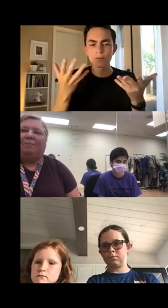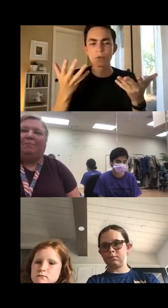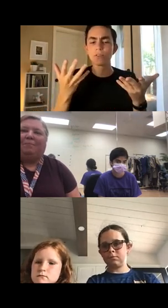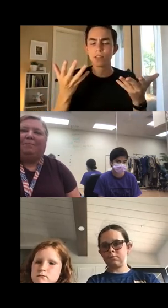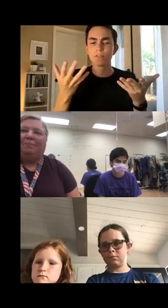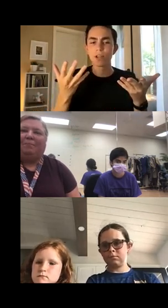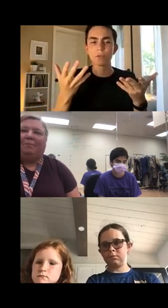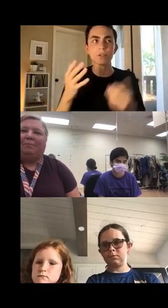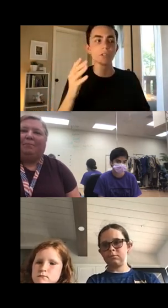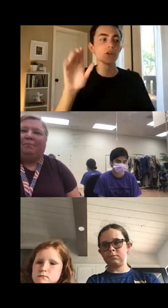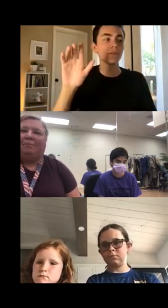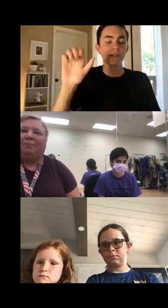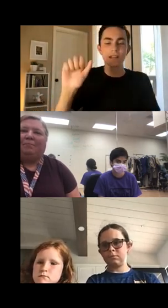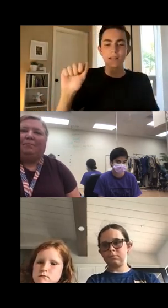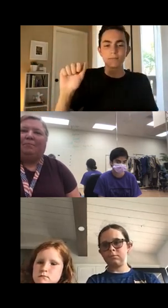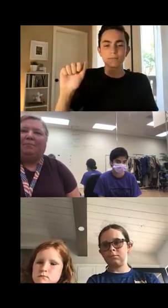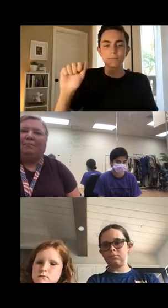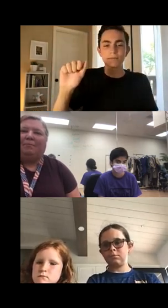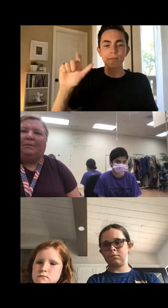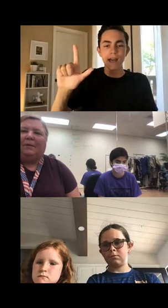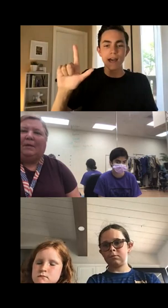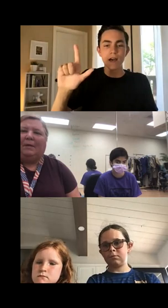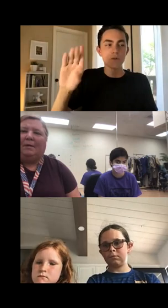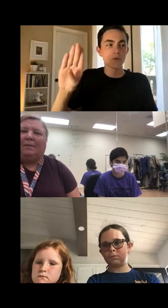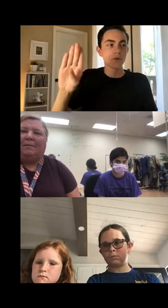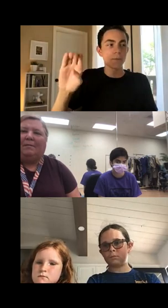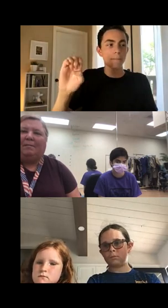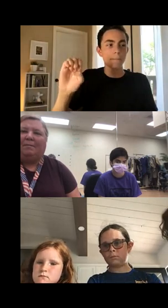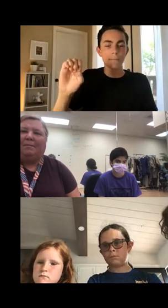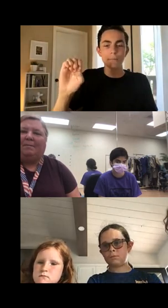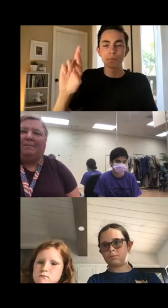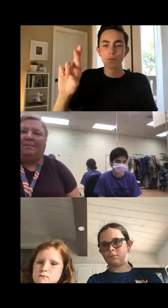what? We'll go over that vocab a little later. Albert